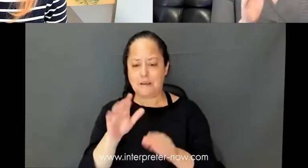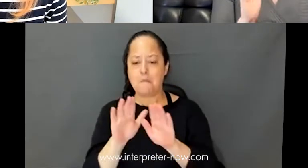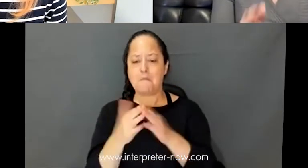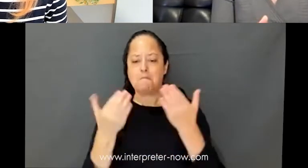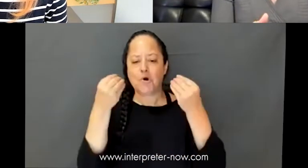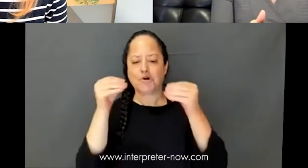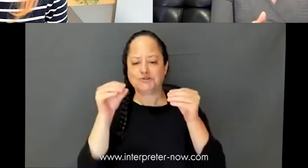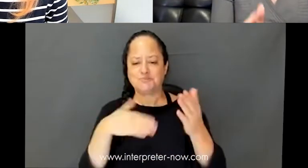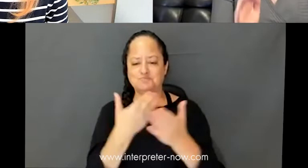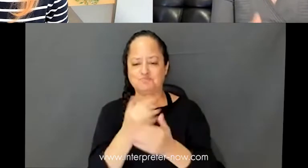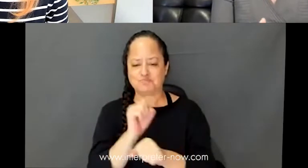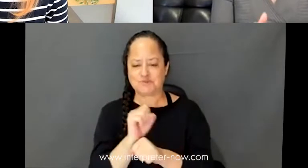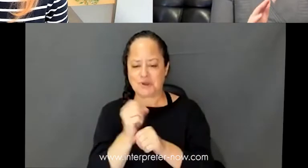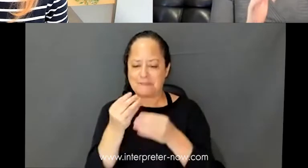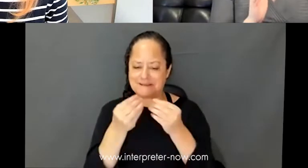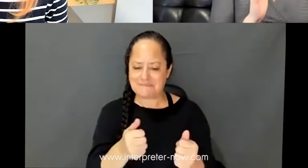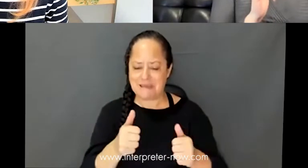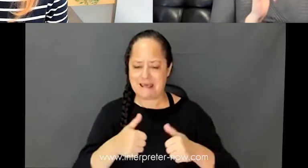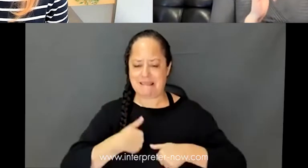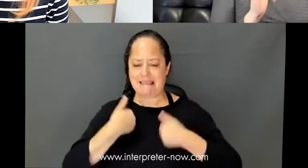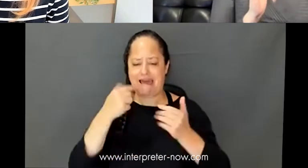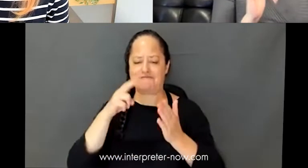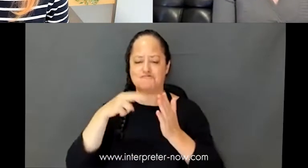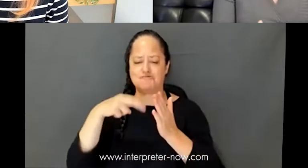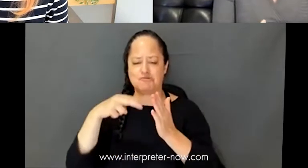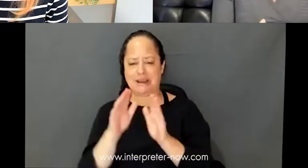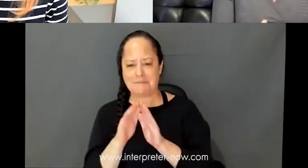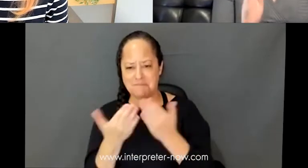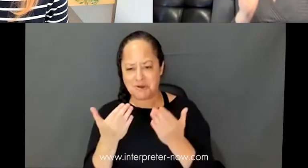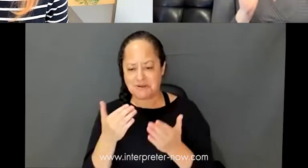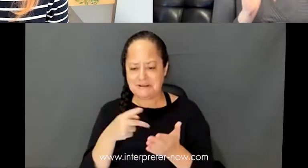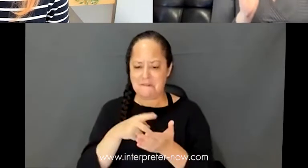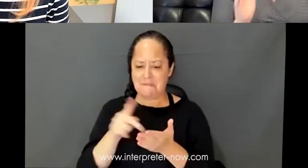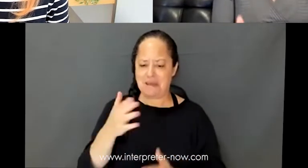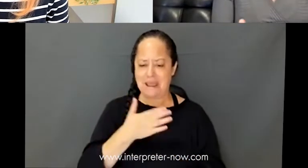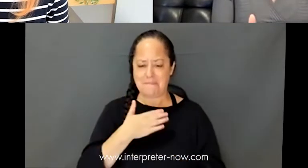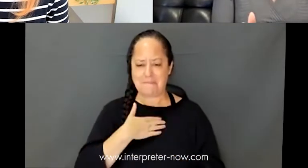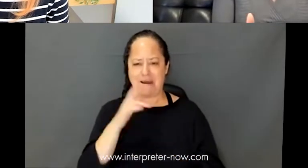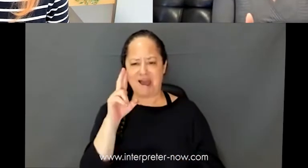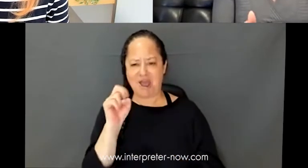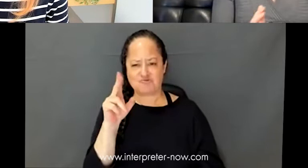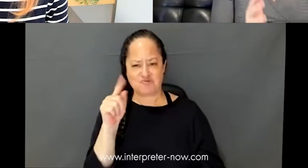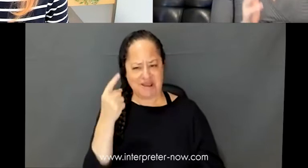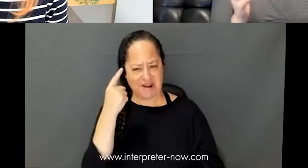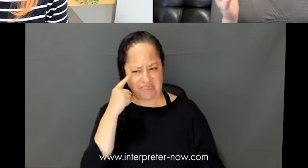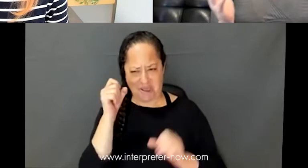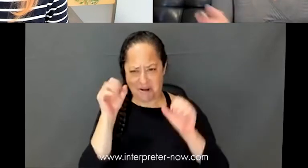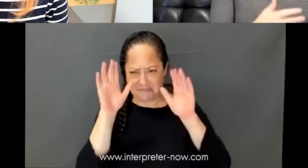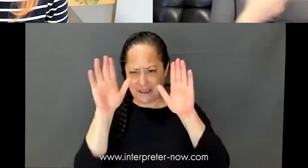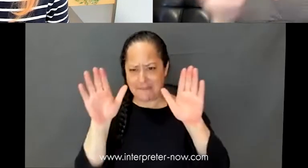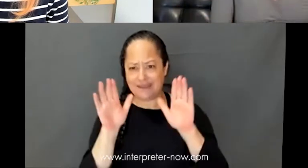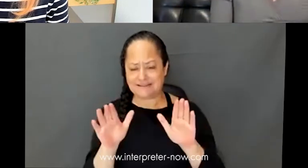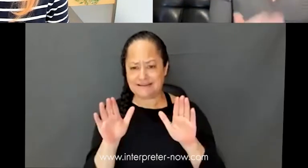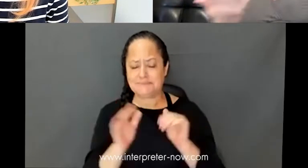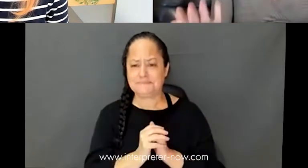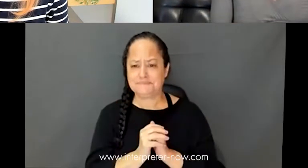Just if I could spend the rest of my life reading books and pay my own rent, I just thought that would be amazing. And